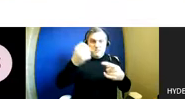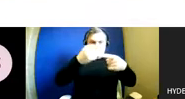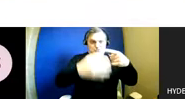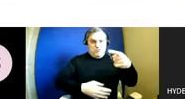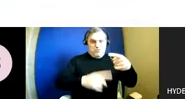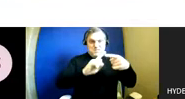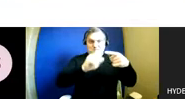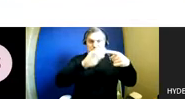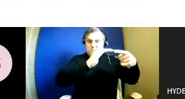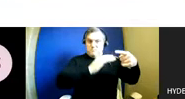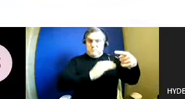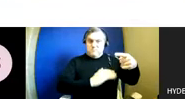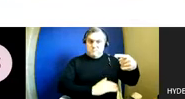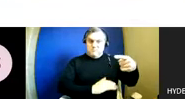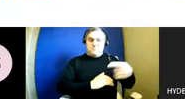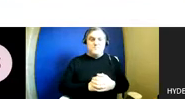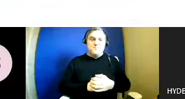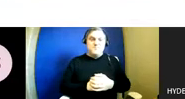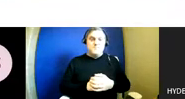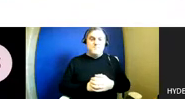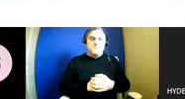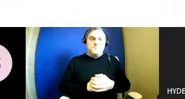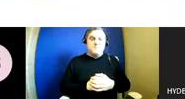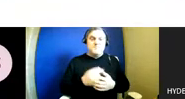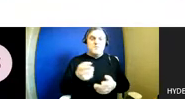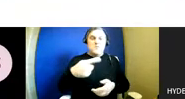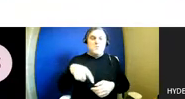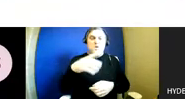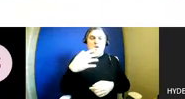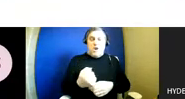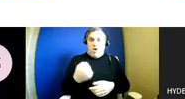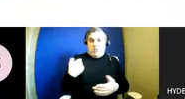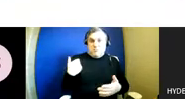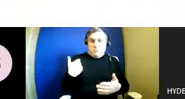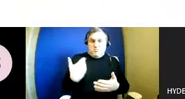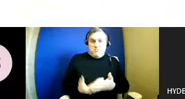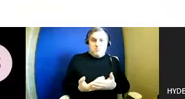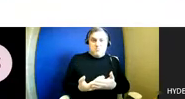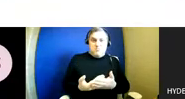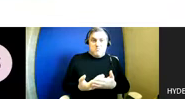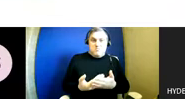see. Headline is that we've got so far